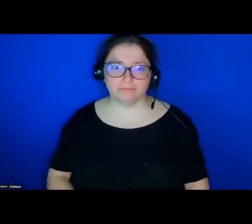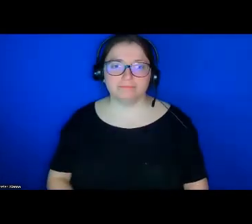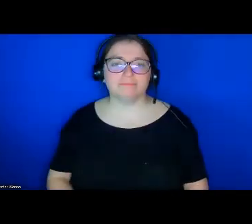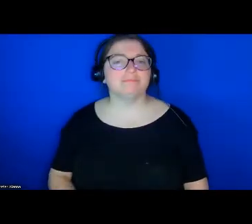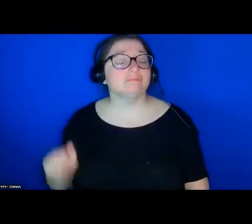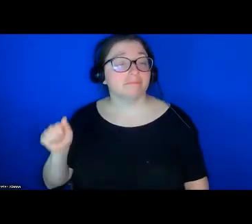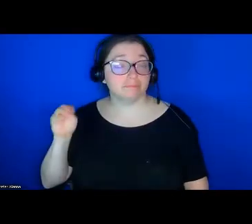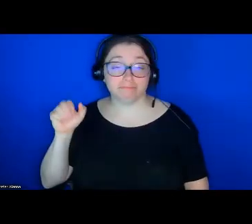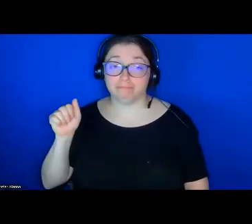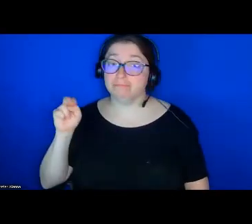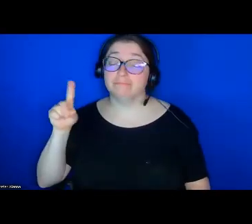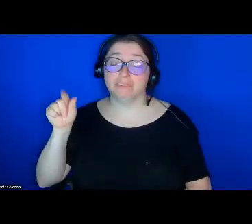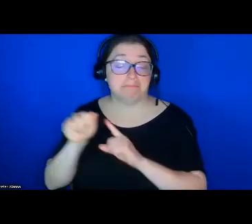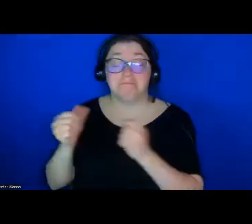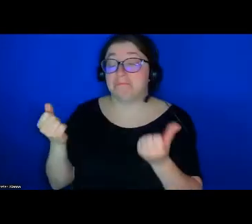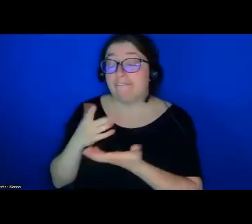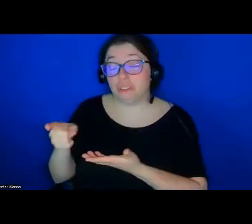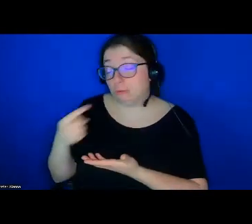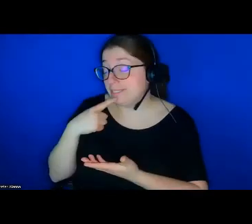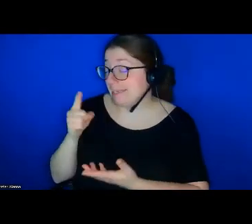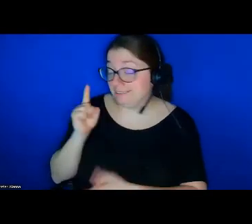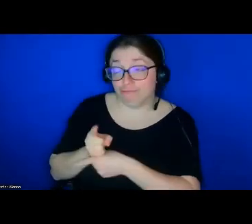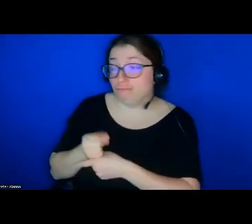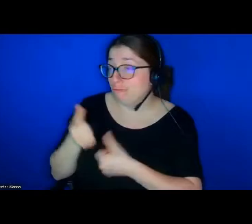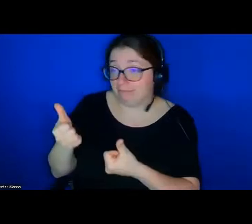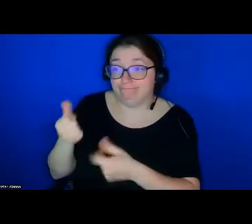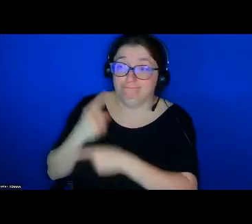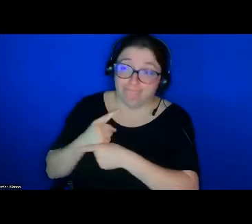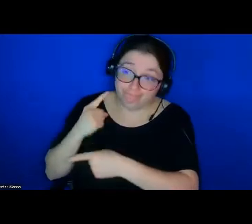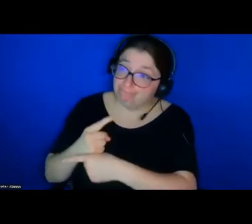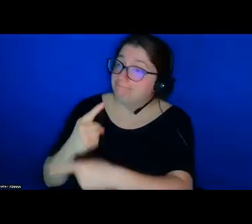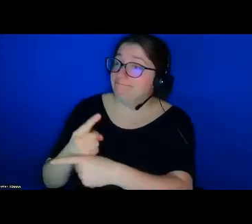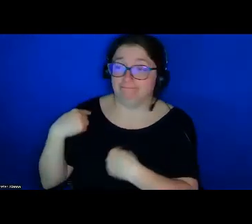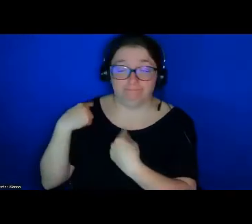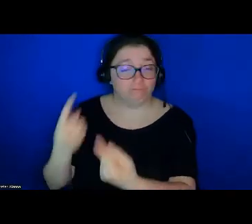yes but everything you're saying is correct about what is in the law